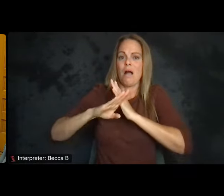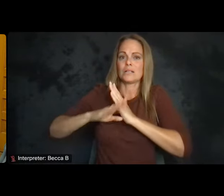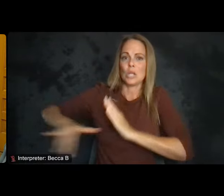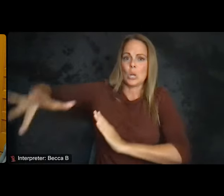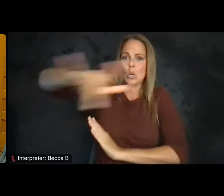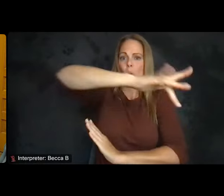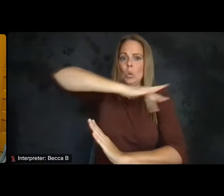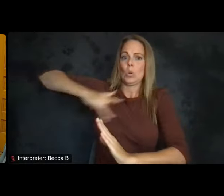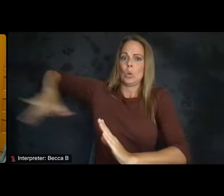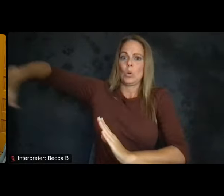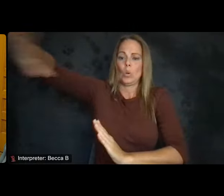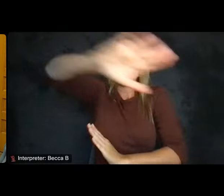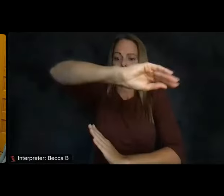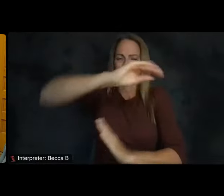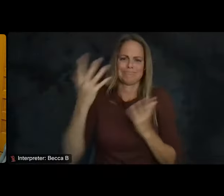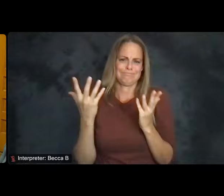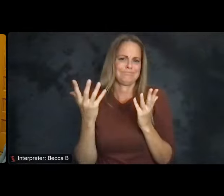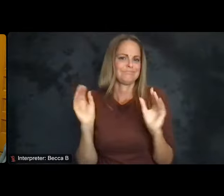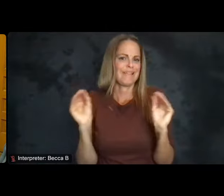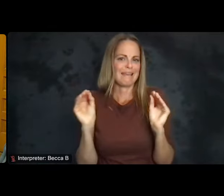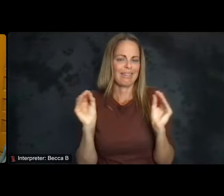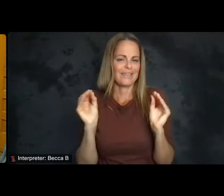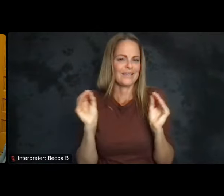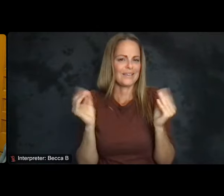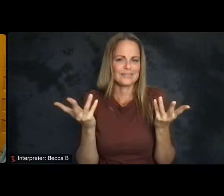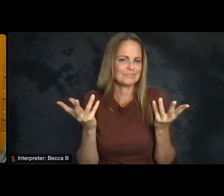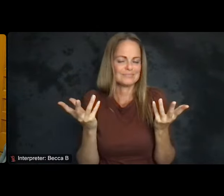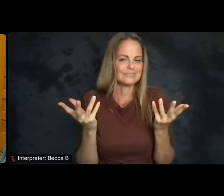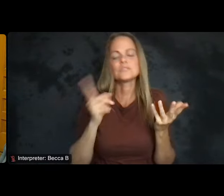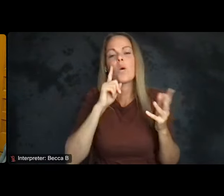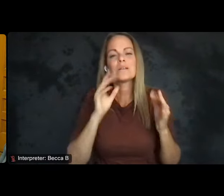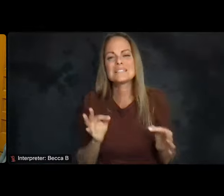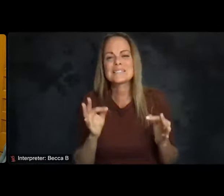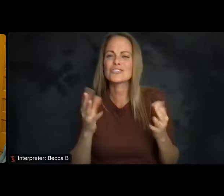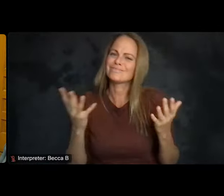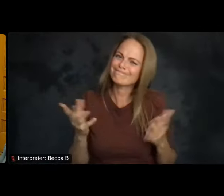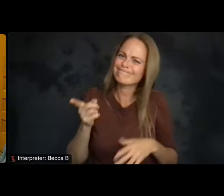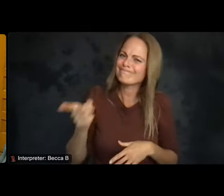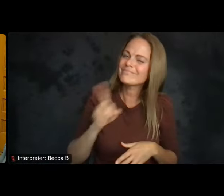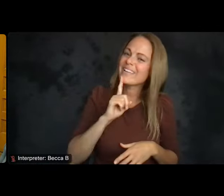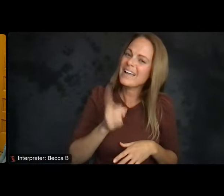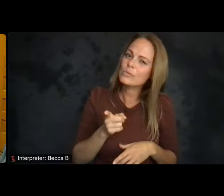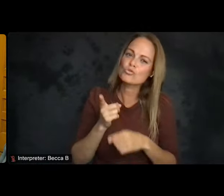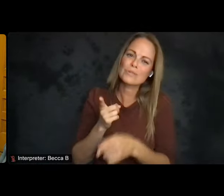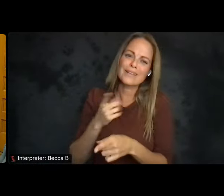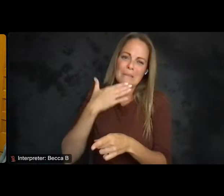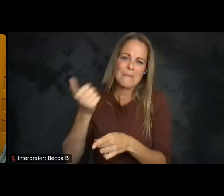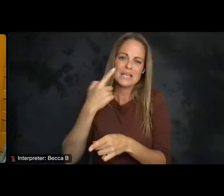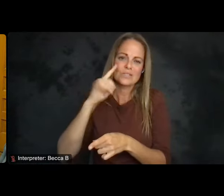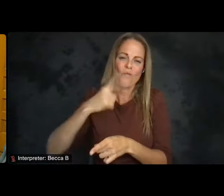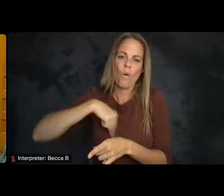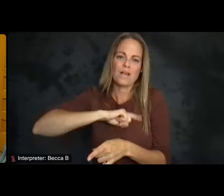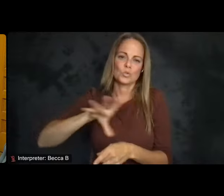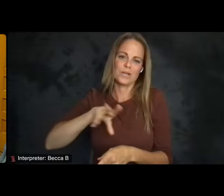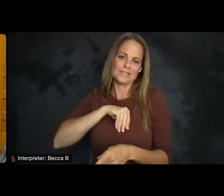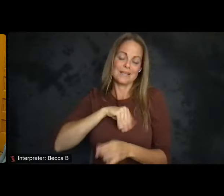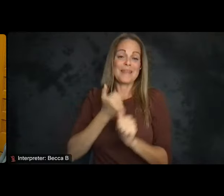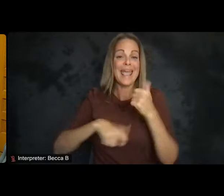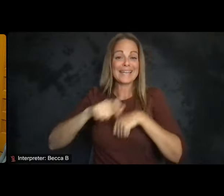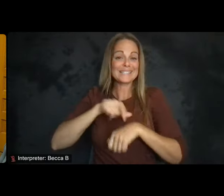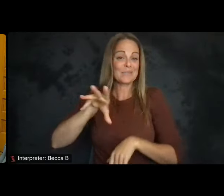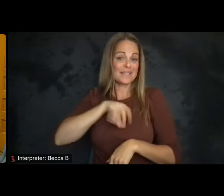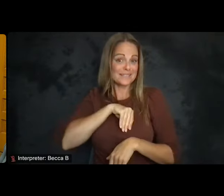anything with it, we'll make a decision, okay, is that actually the best thing for us to take on? Because anytime you take on land,